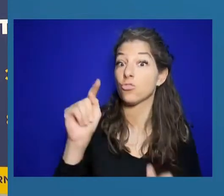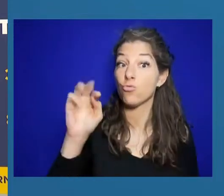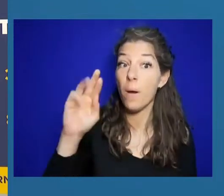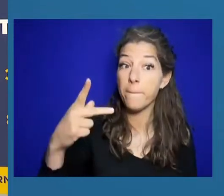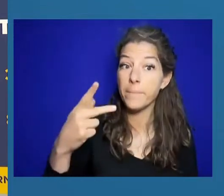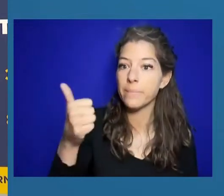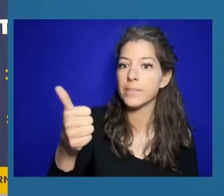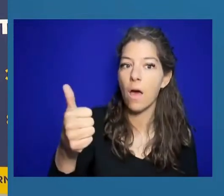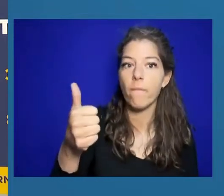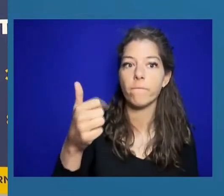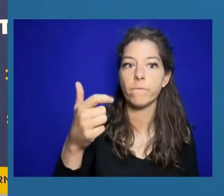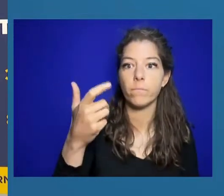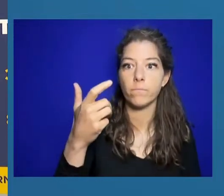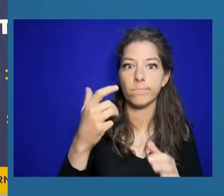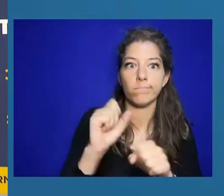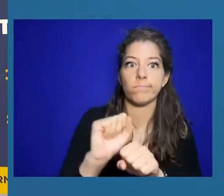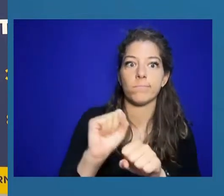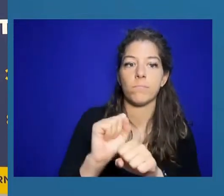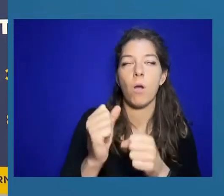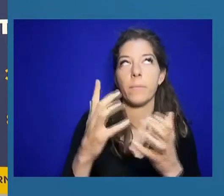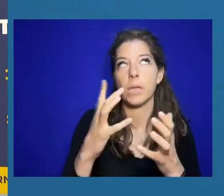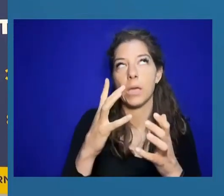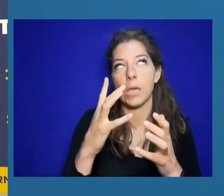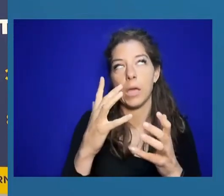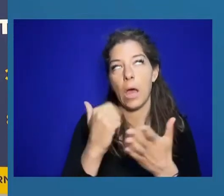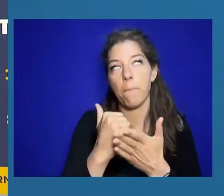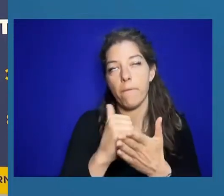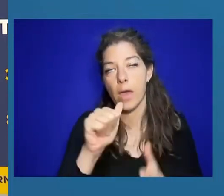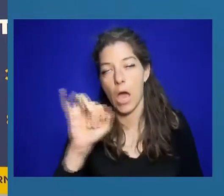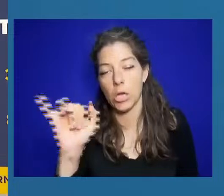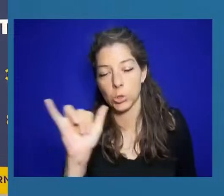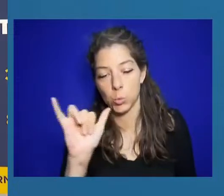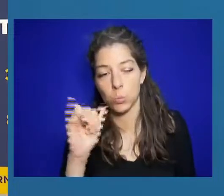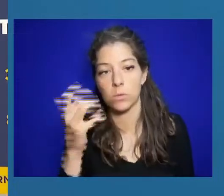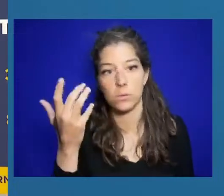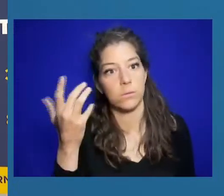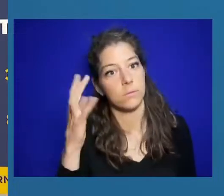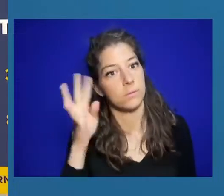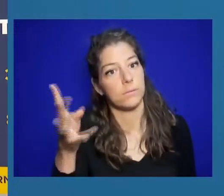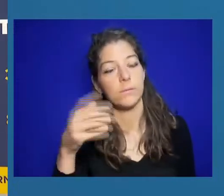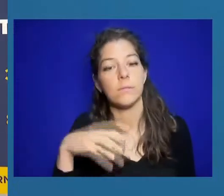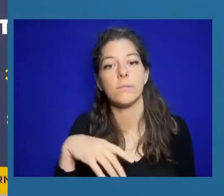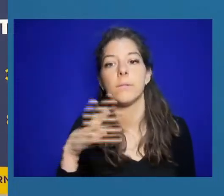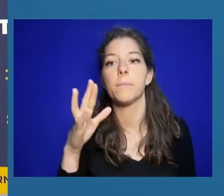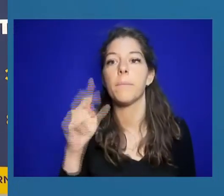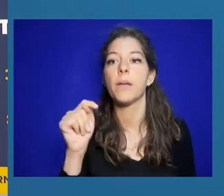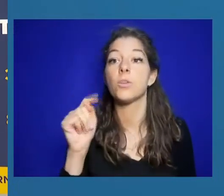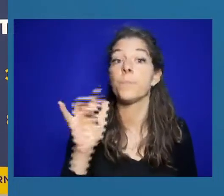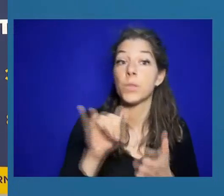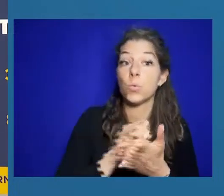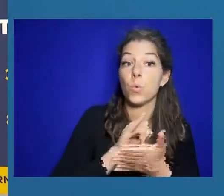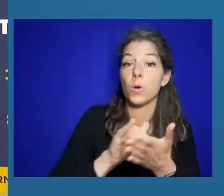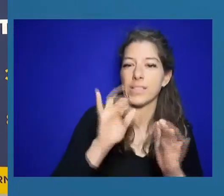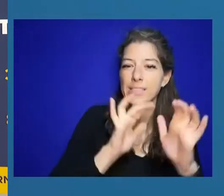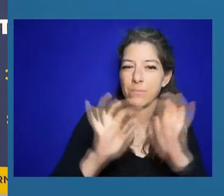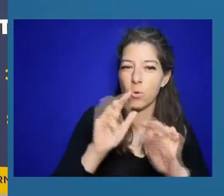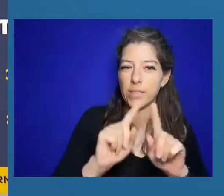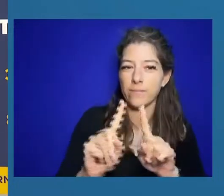himself, probably with the help of artificial intelligence, but who knows. So I say this. New York is exploring all of its